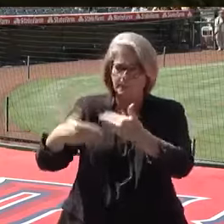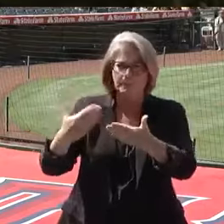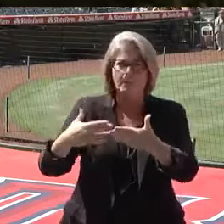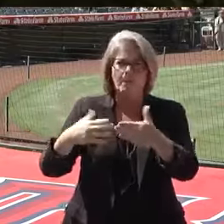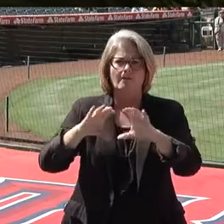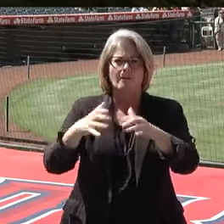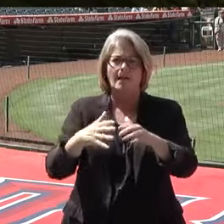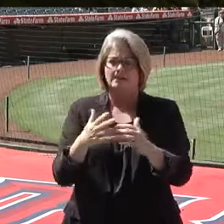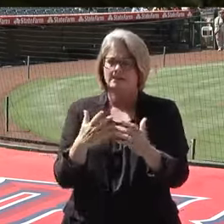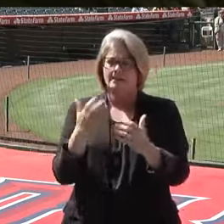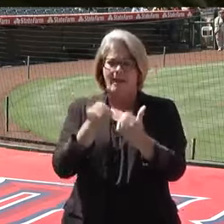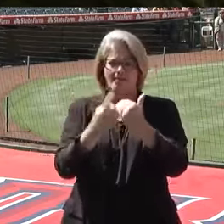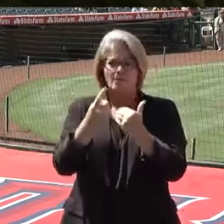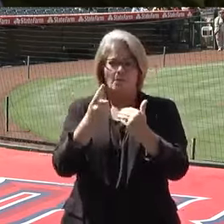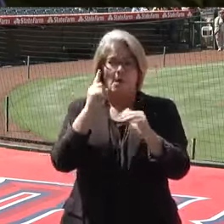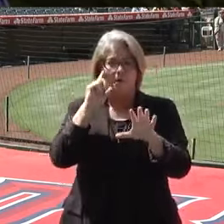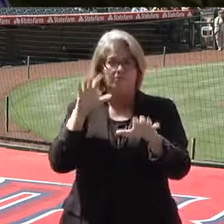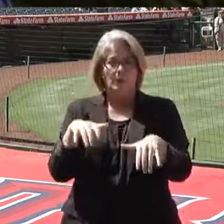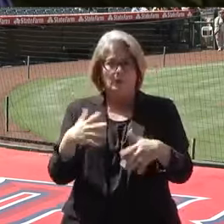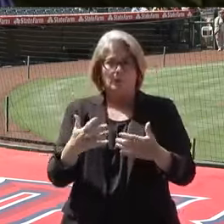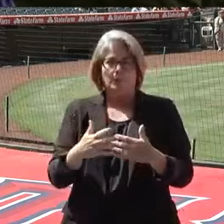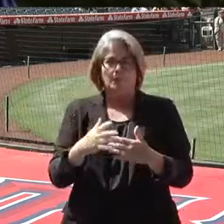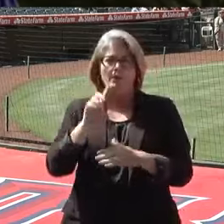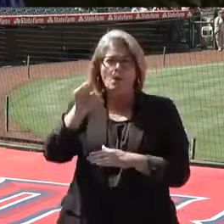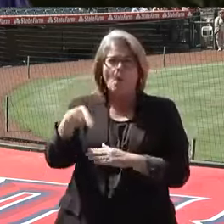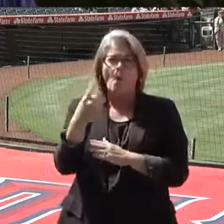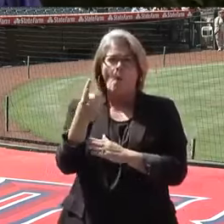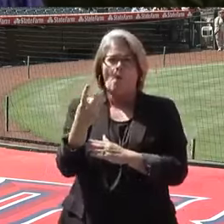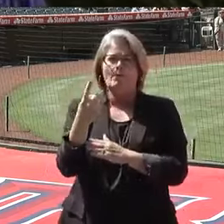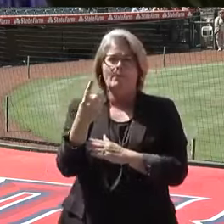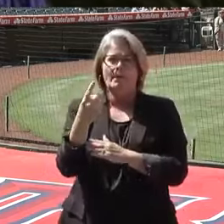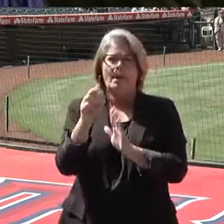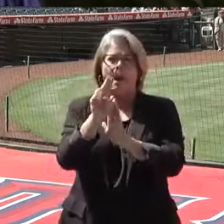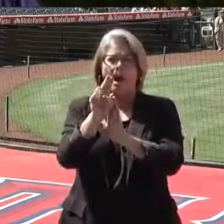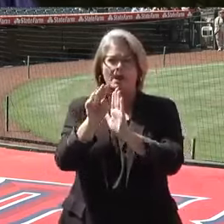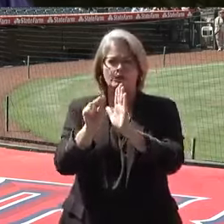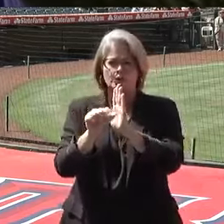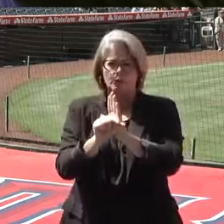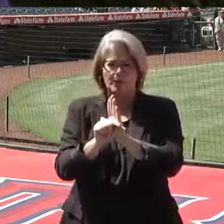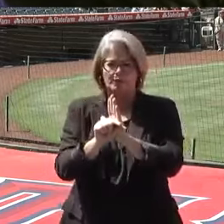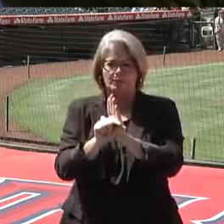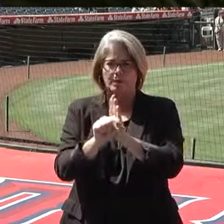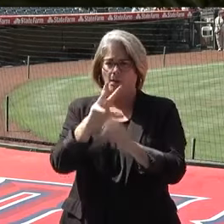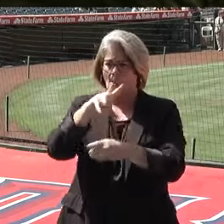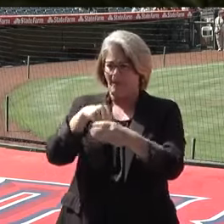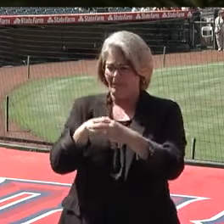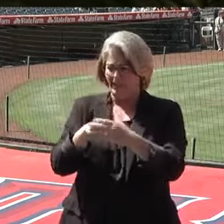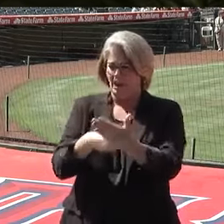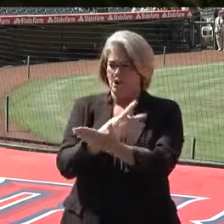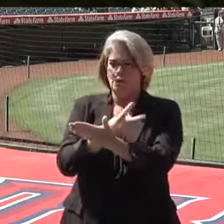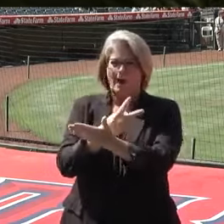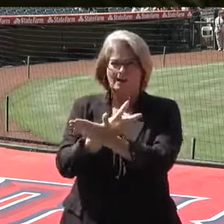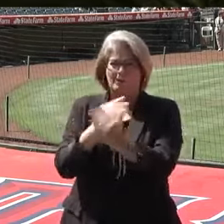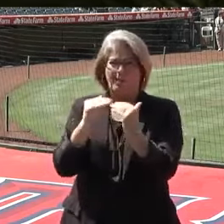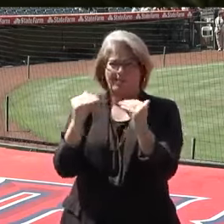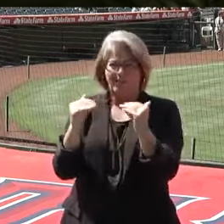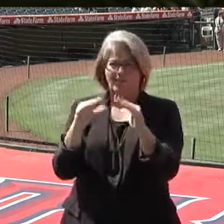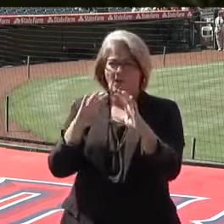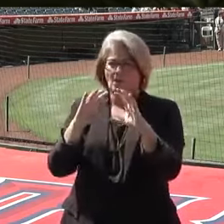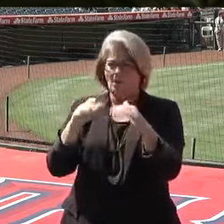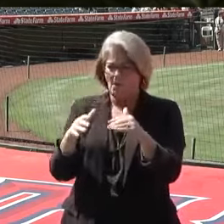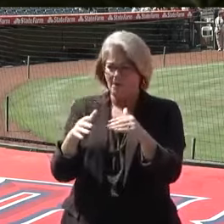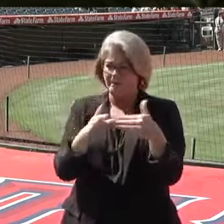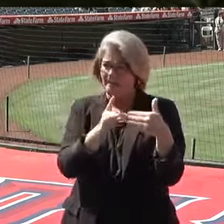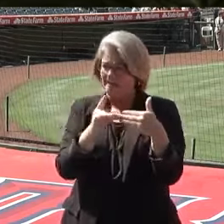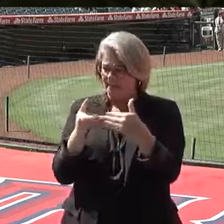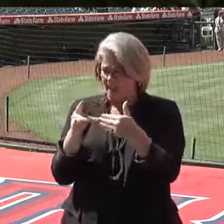fellow classmates. As the only undergraduate in a graduate level course, Hui not only led class discussions and